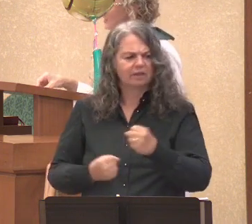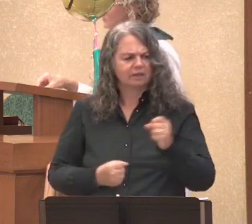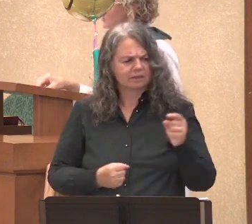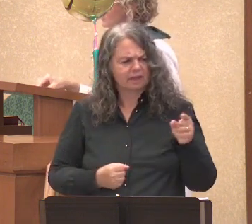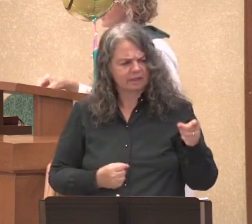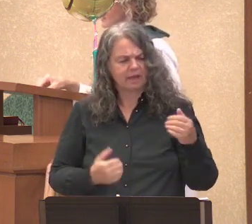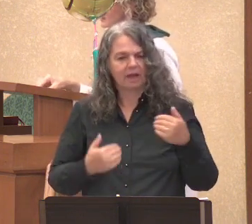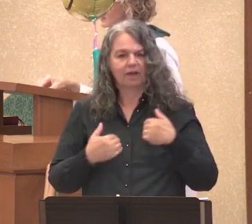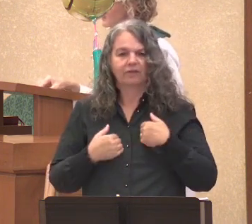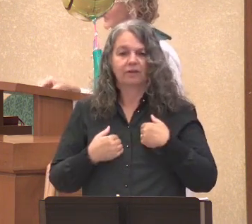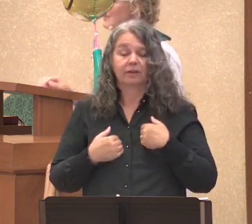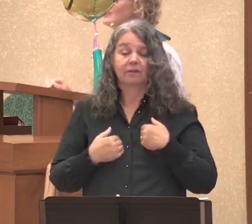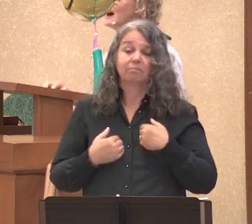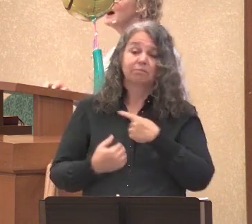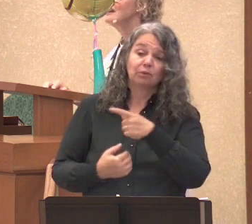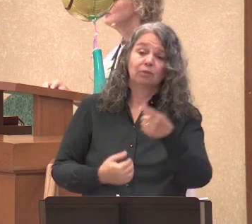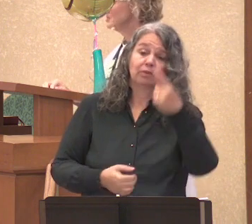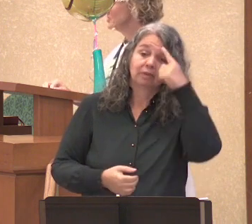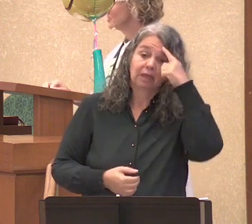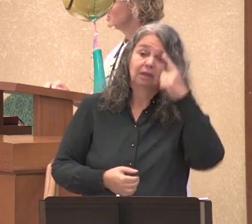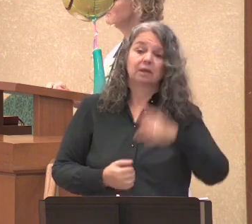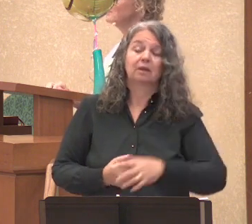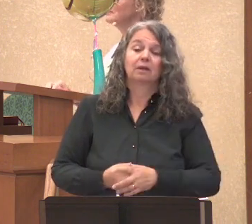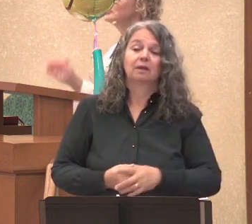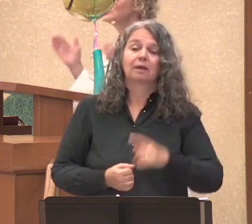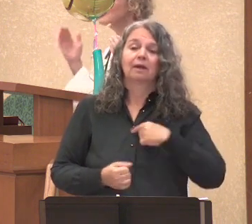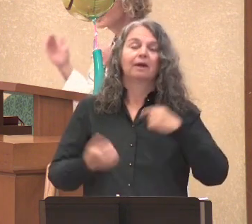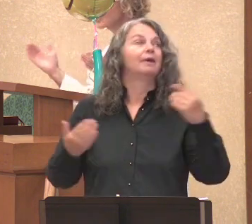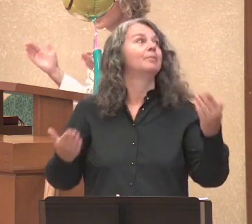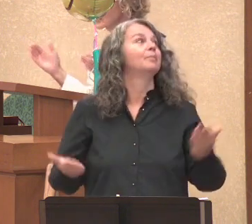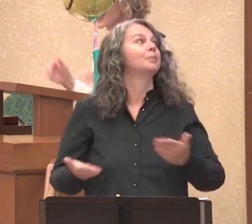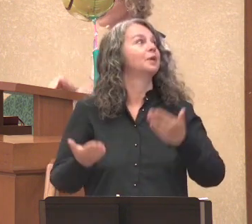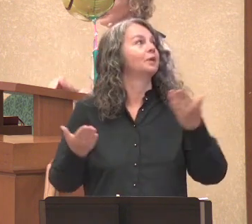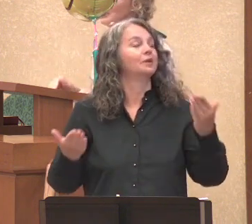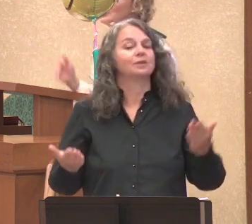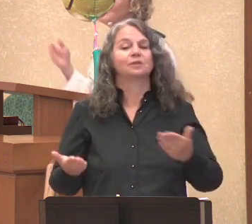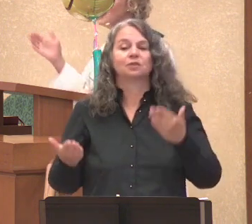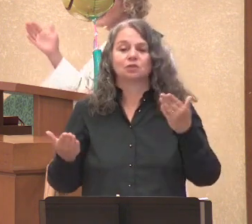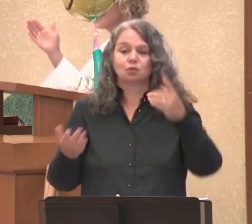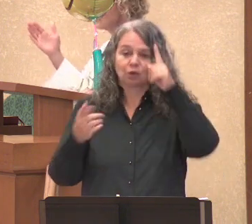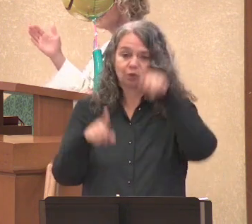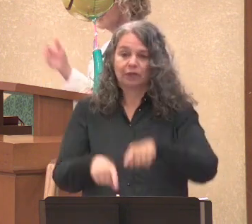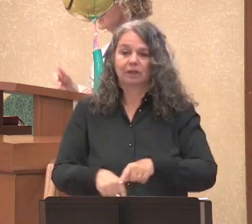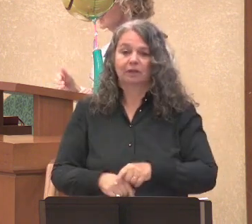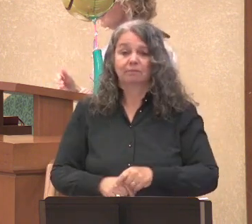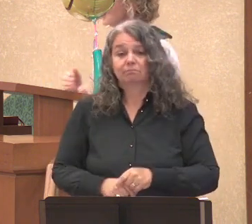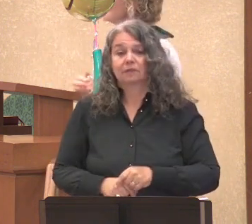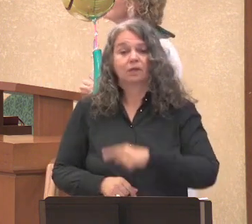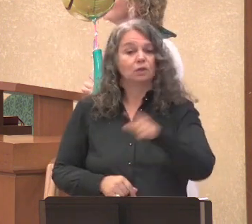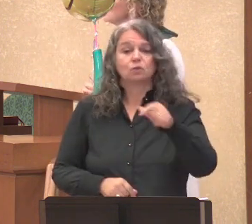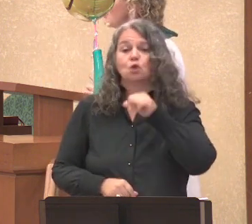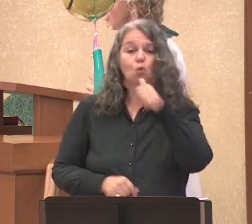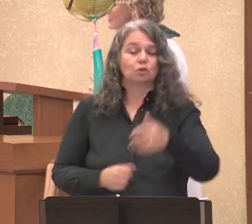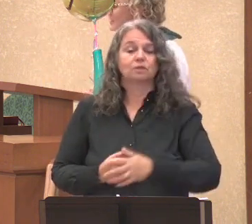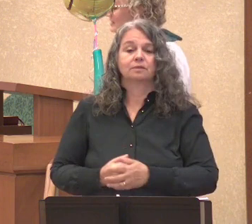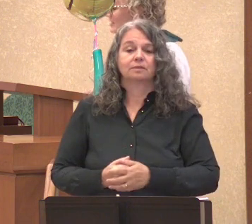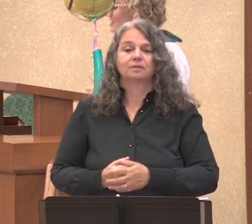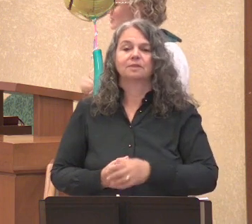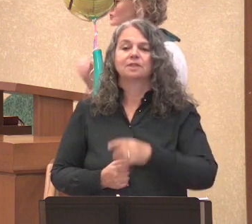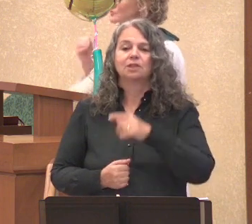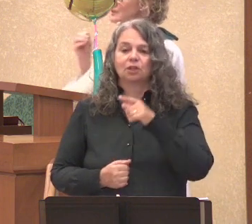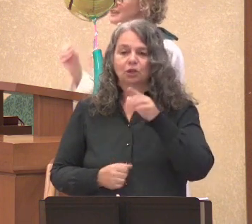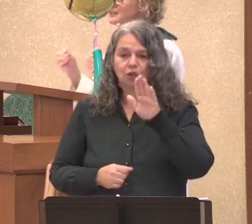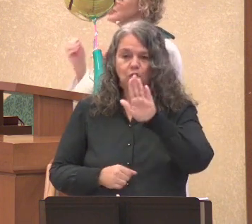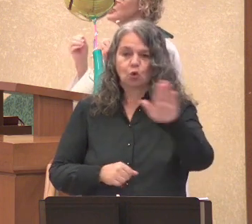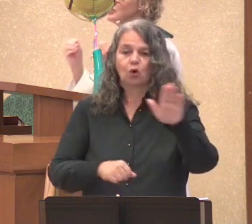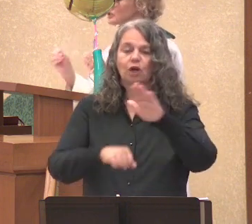if that's what you think, then I am here to agree. You don't, because your calling